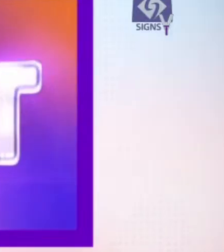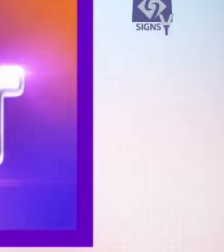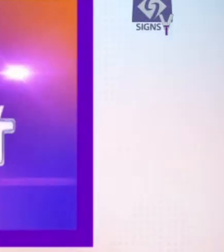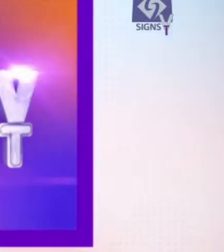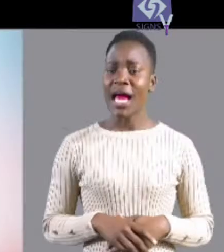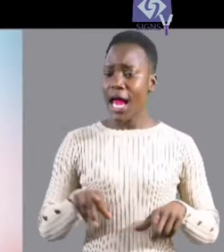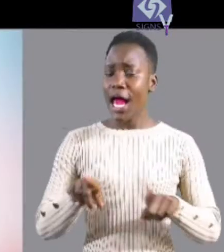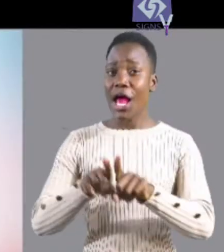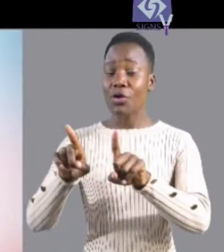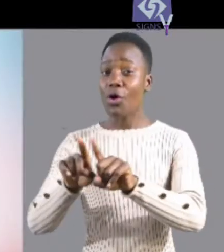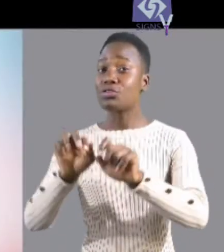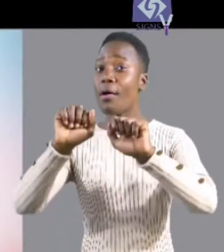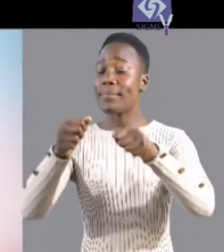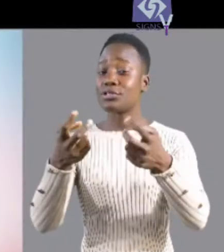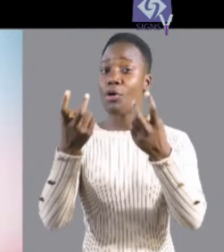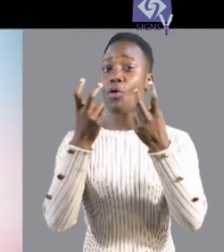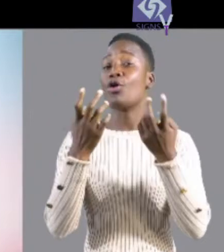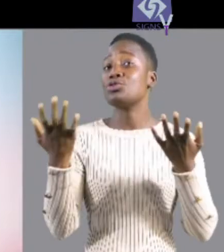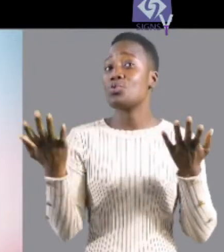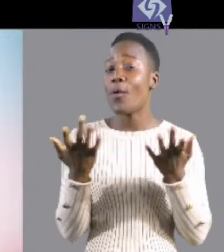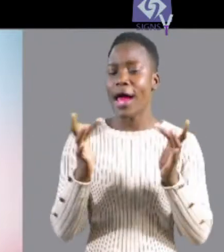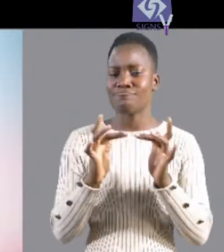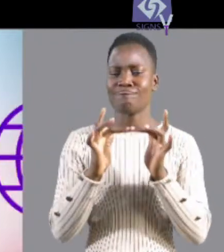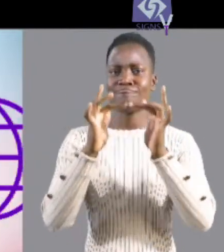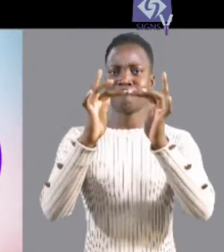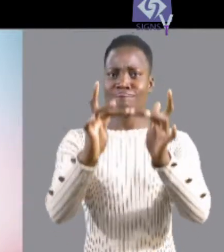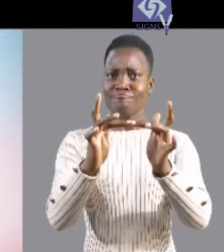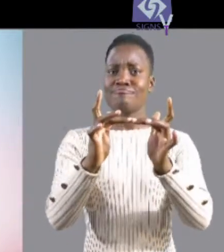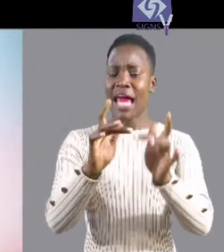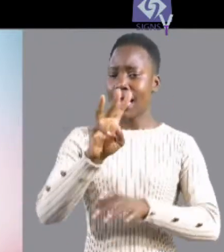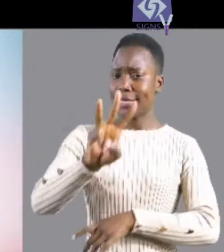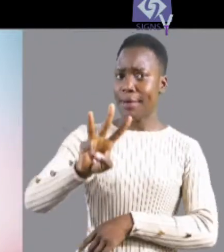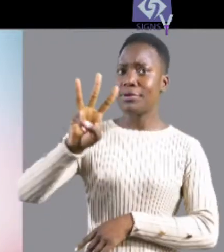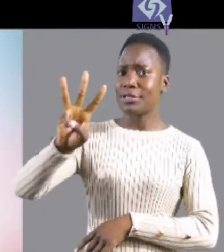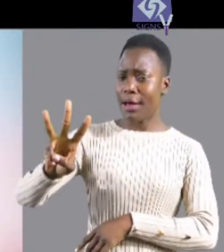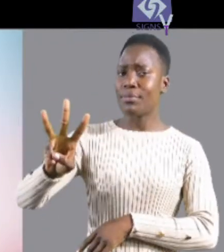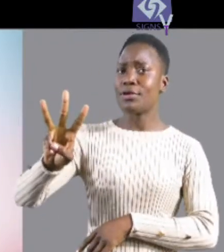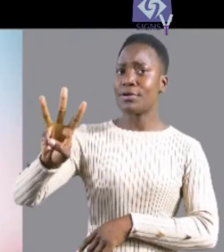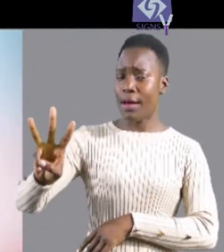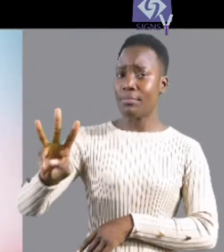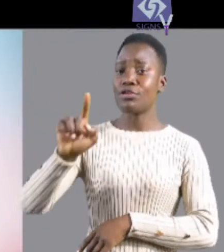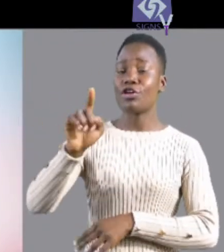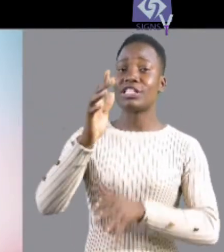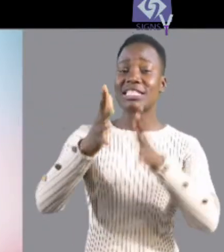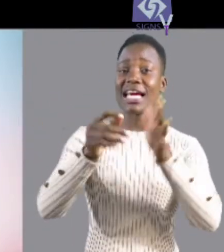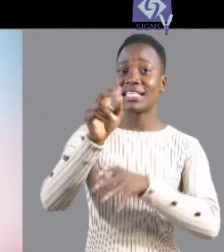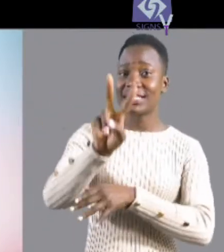And to make things even better, you can now watch us online on